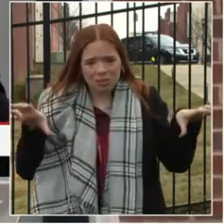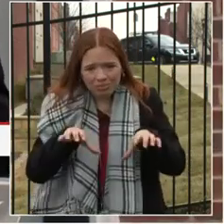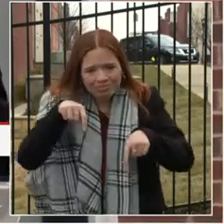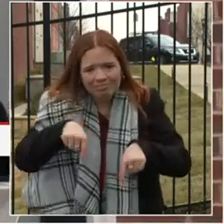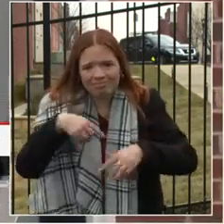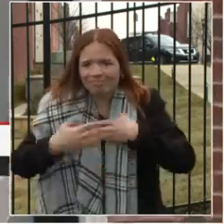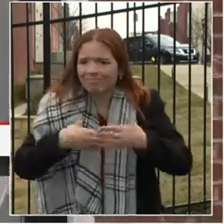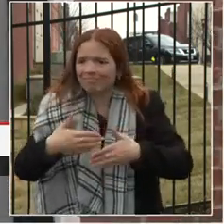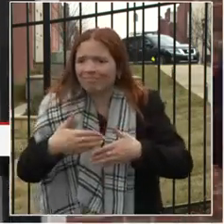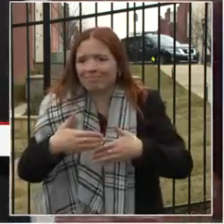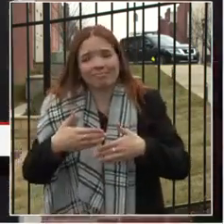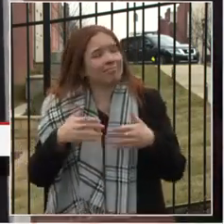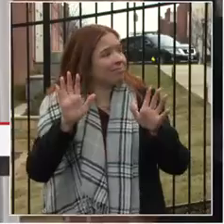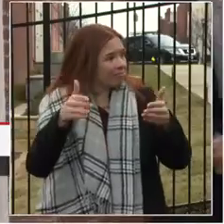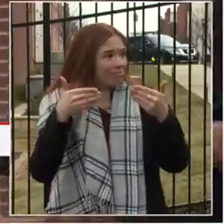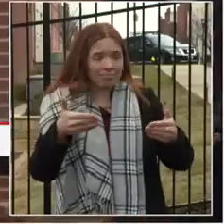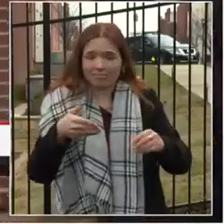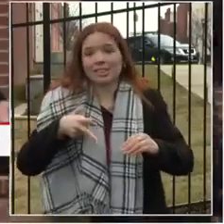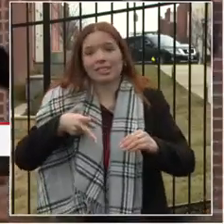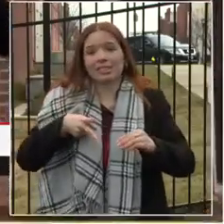ribbon.